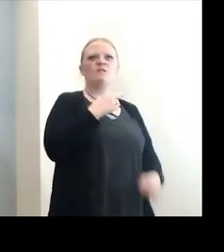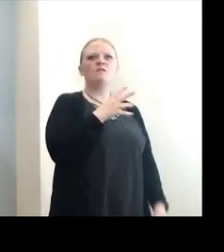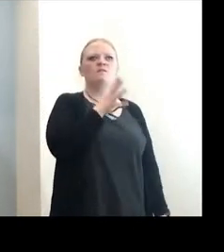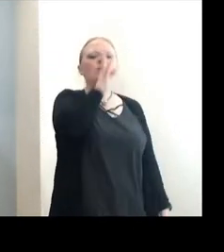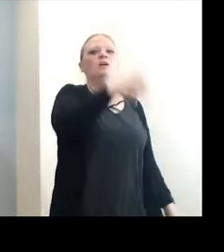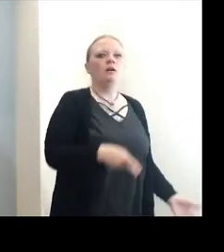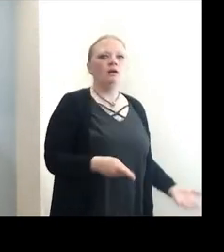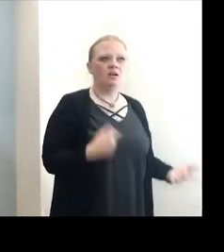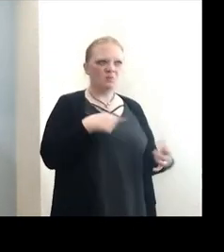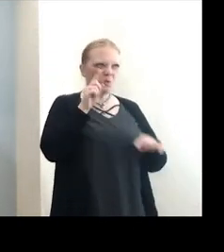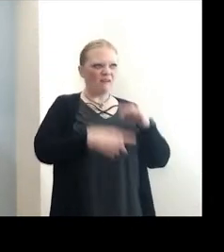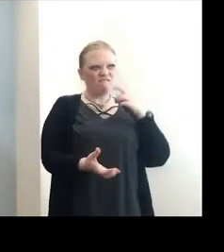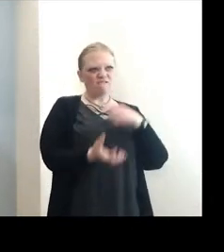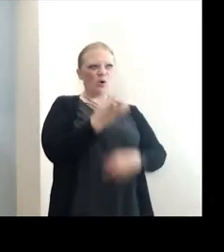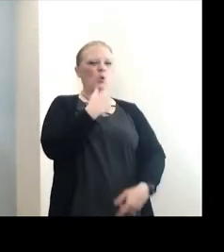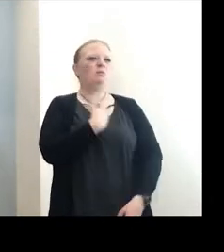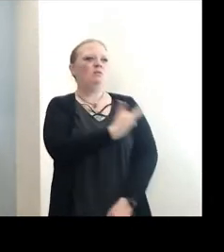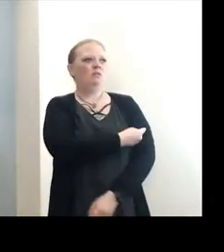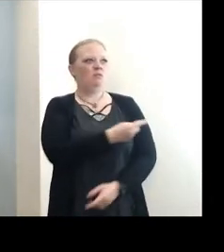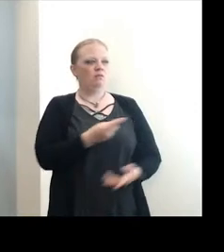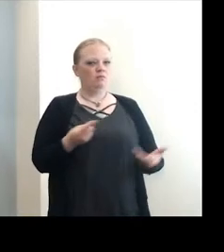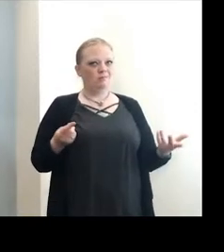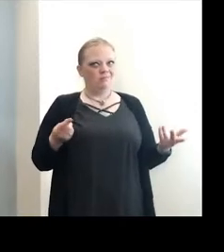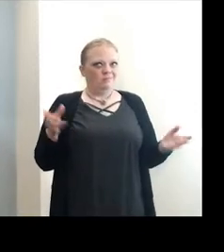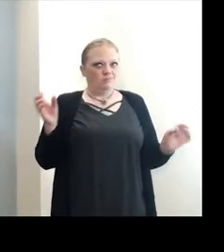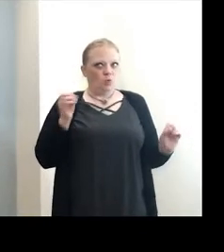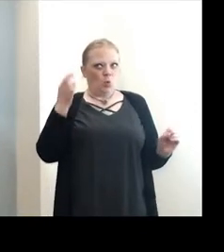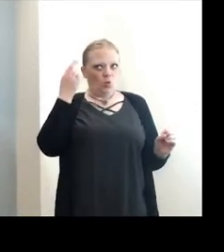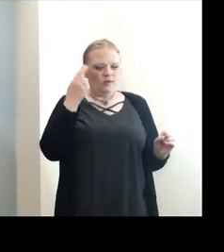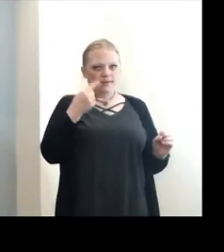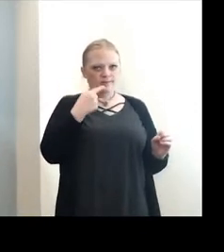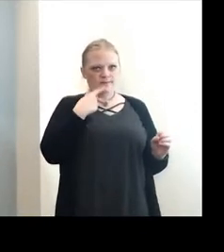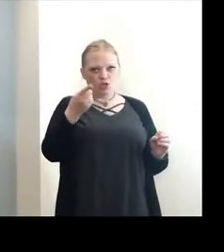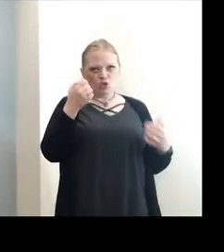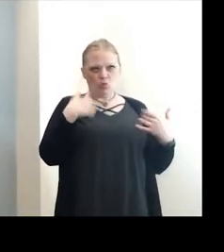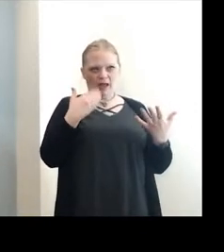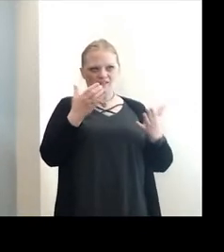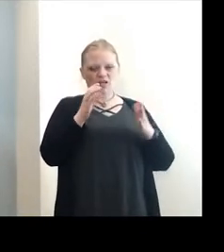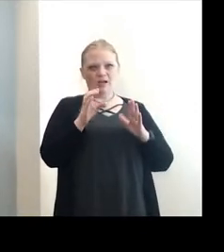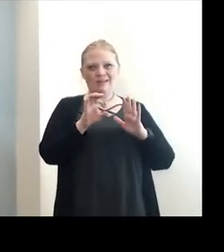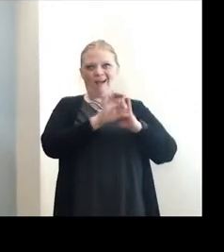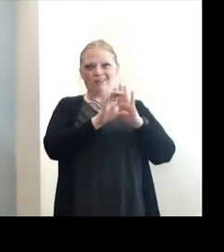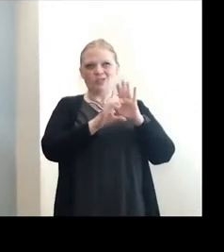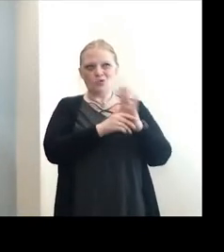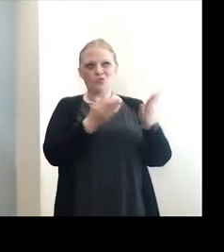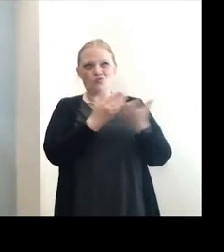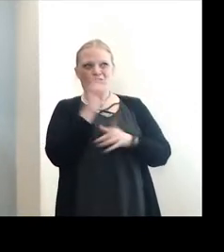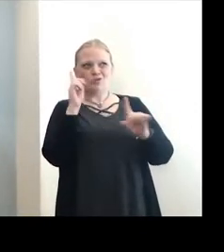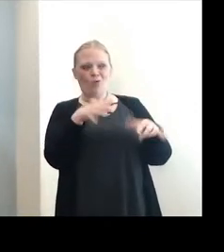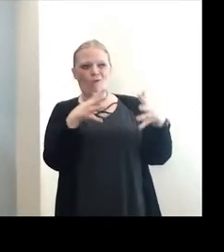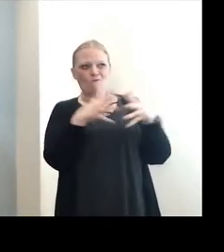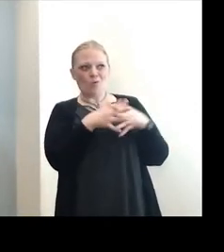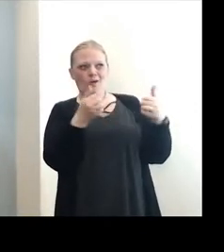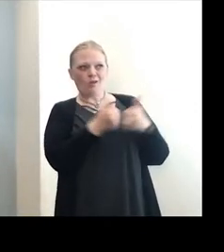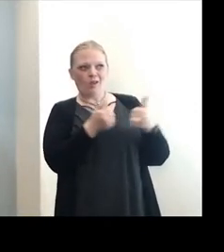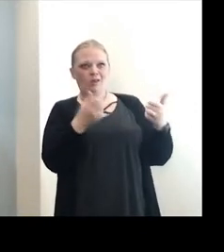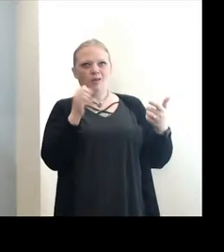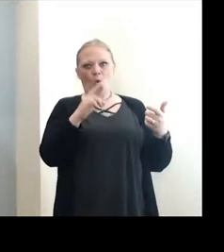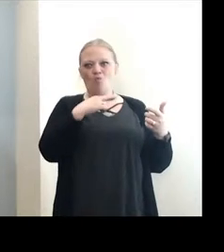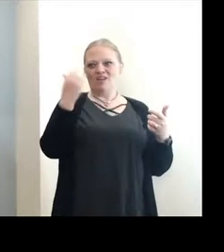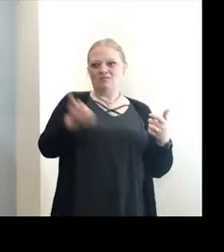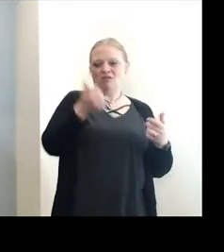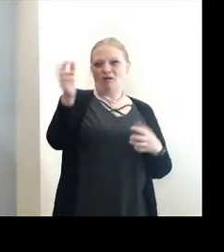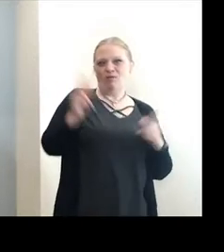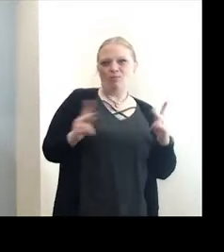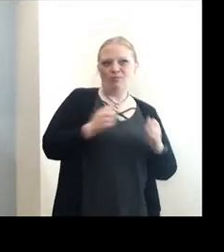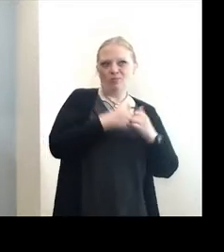vaccinated to go to a football game. Well, there's no reason. There's nothing that says you have a constitutional right to go to a football game. There's nothing that says you have a constitutional right to put other people at risk